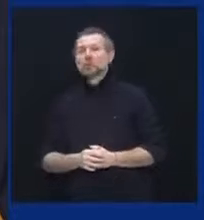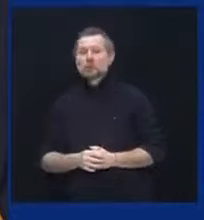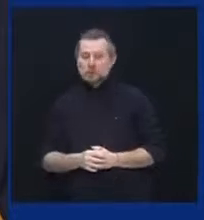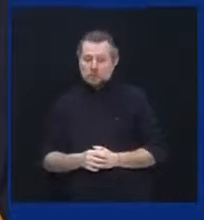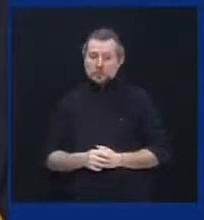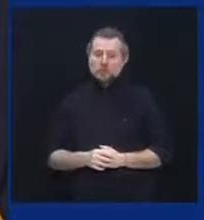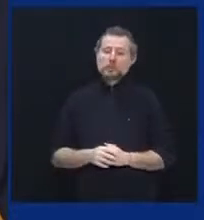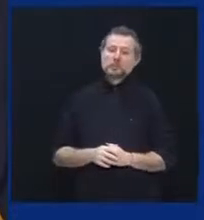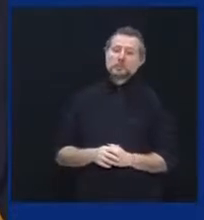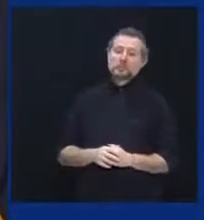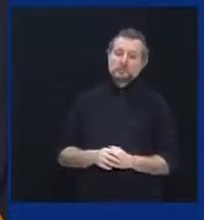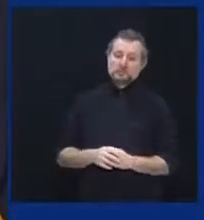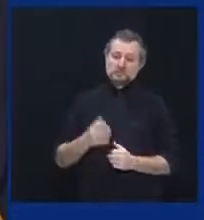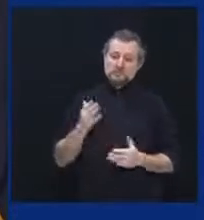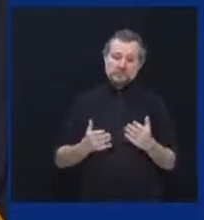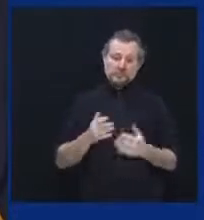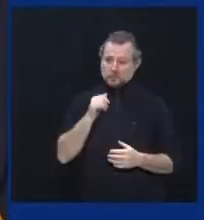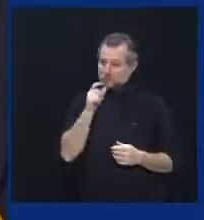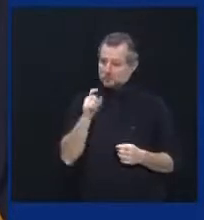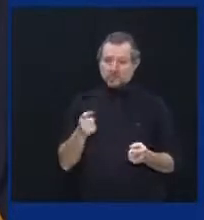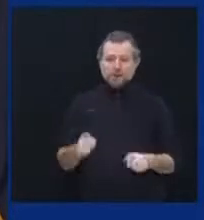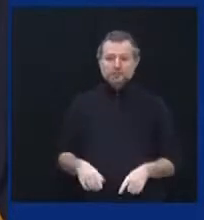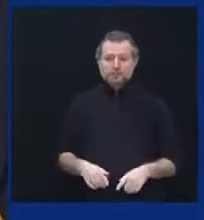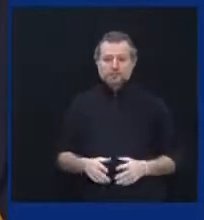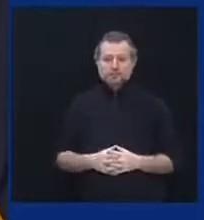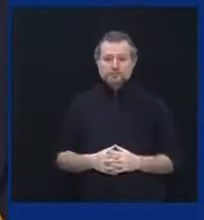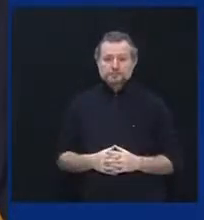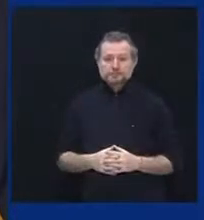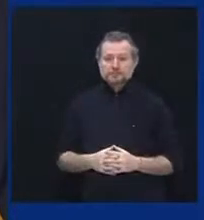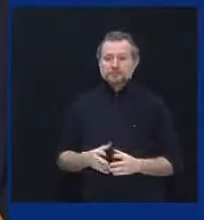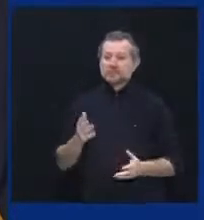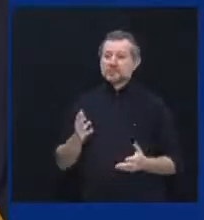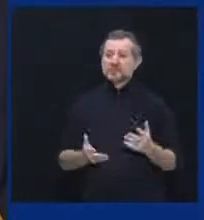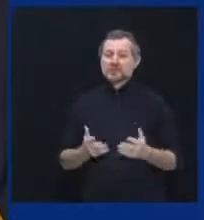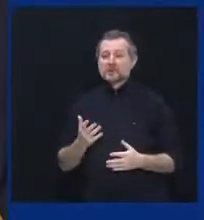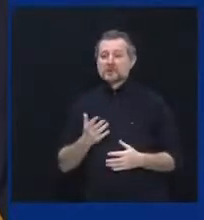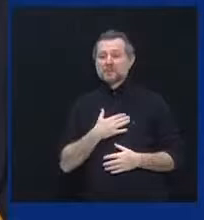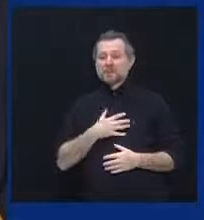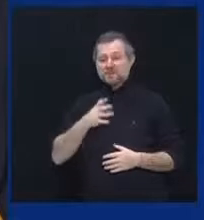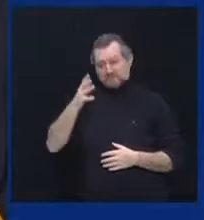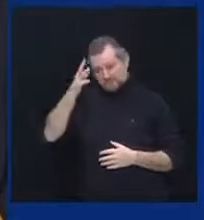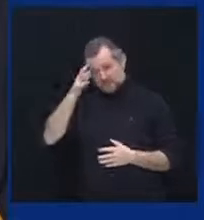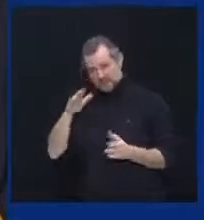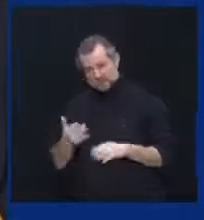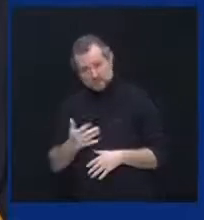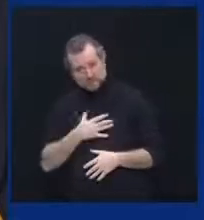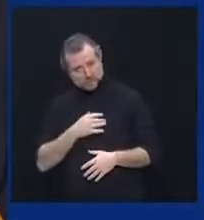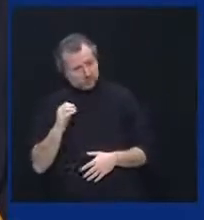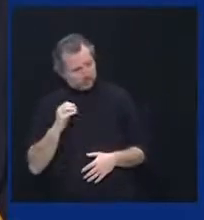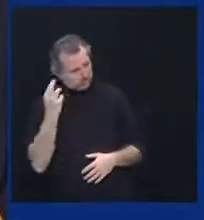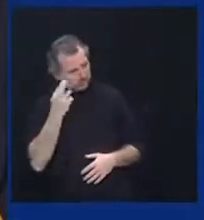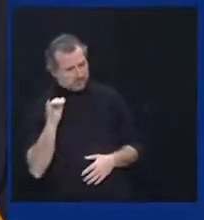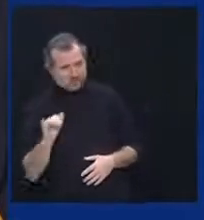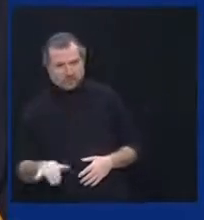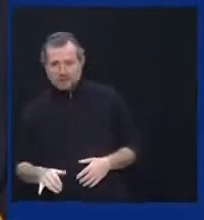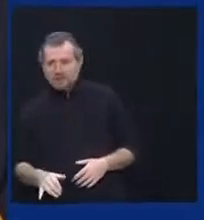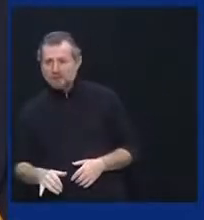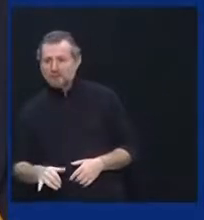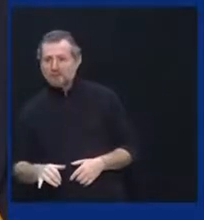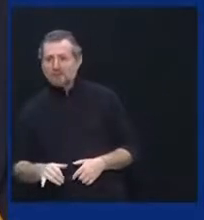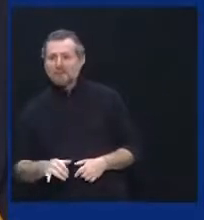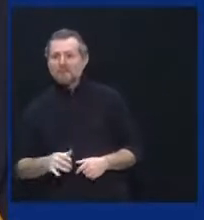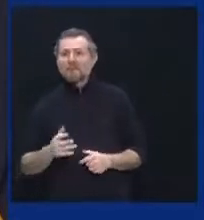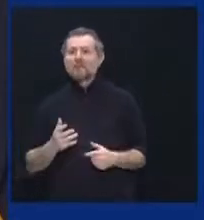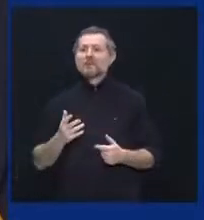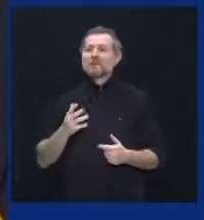didn't have to be. Maybe my father died unnecessarily. And that was just cruel